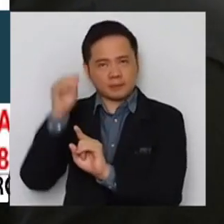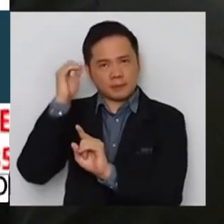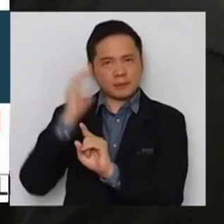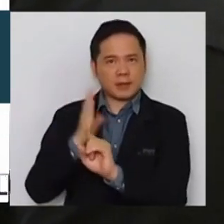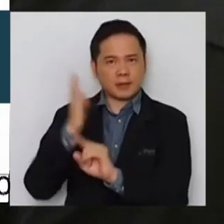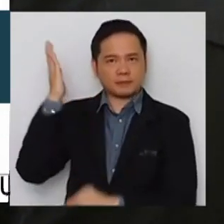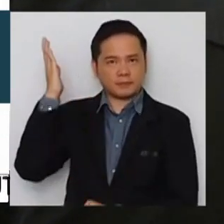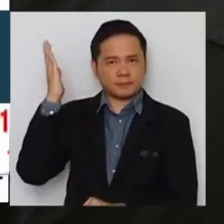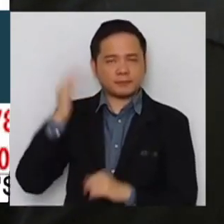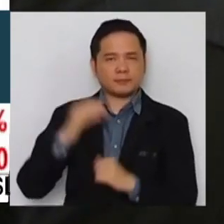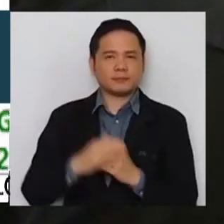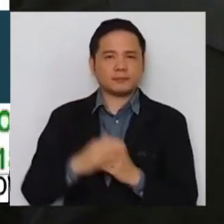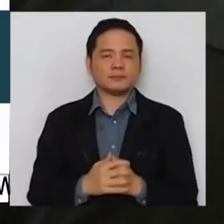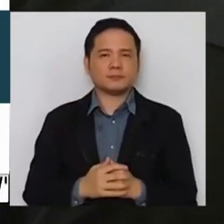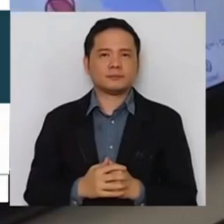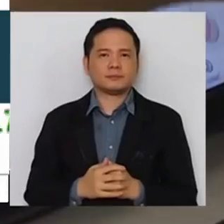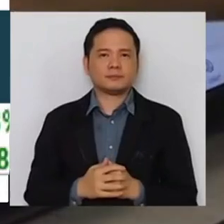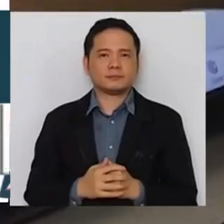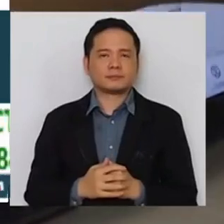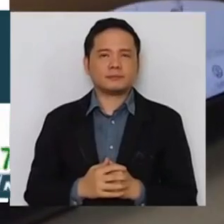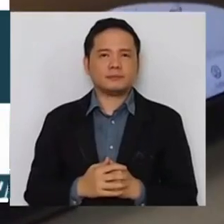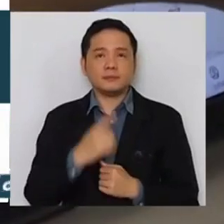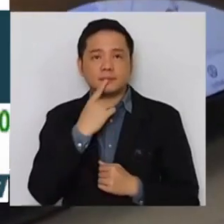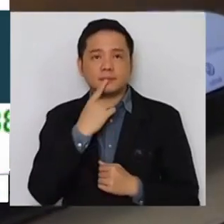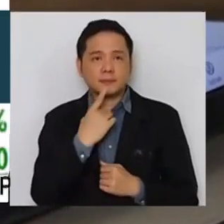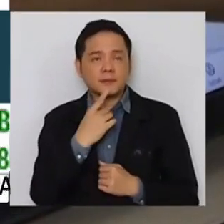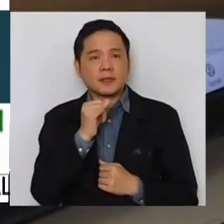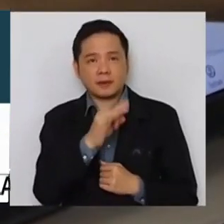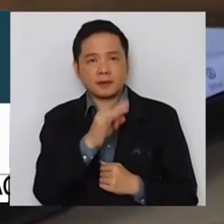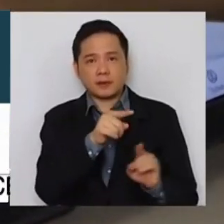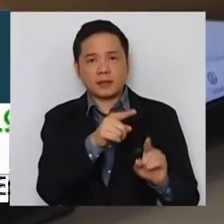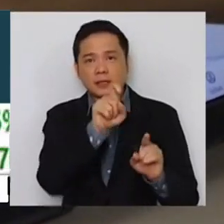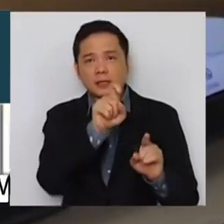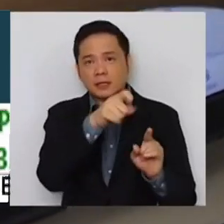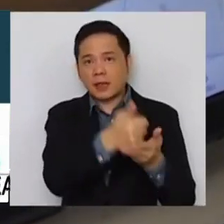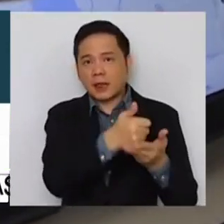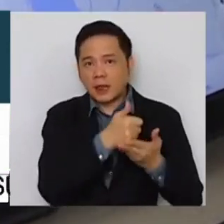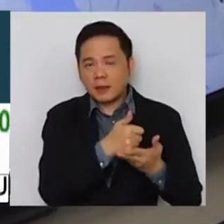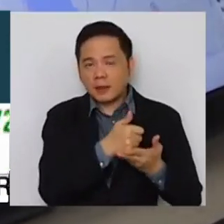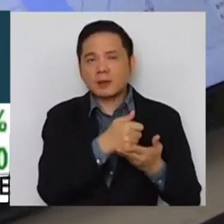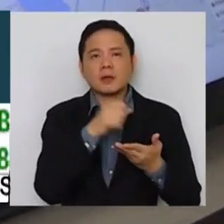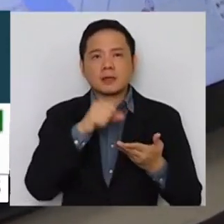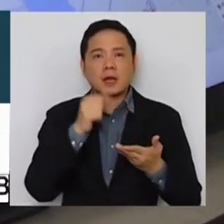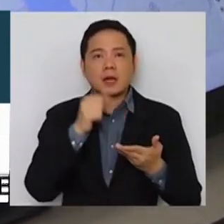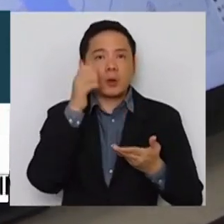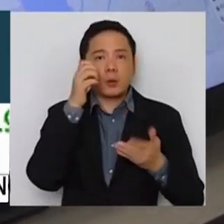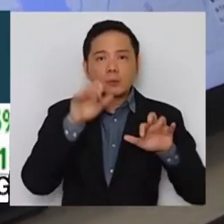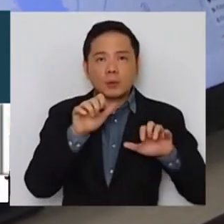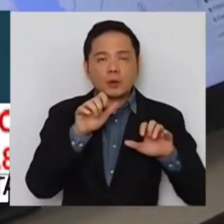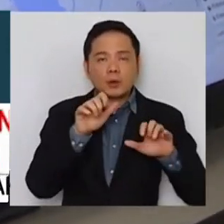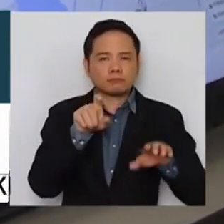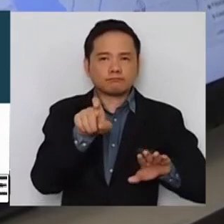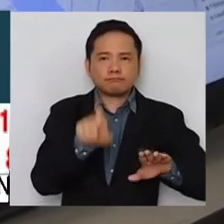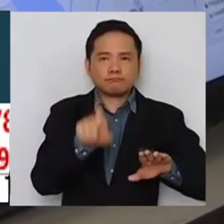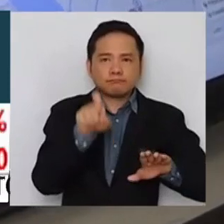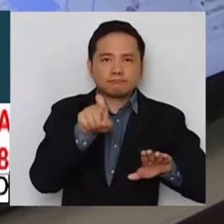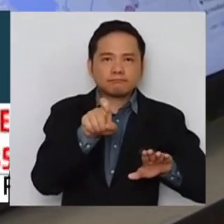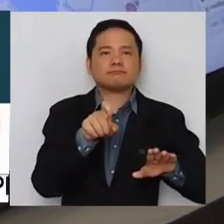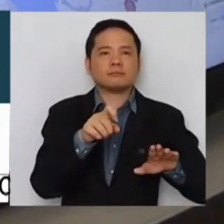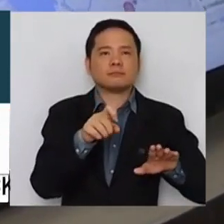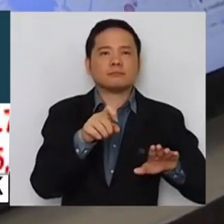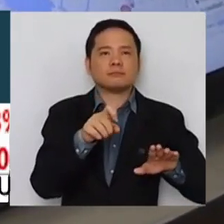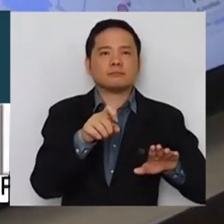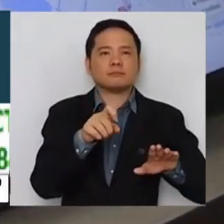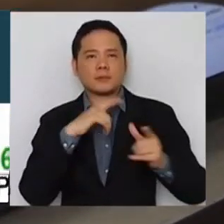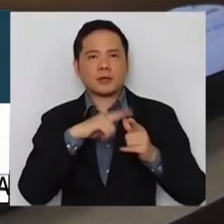that people ask for help. So if you click in, if the volunteer click in any red, they see the what kind of help that they